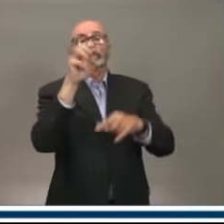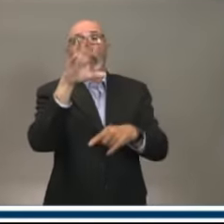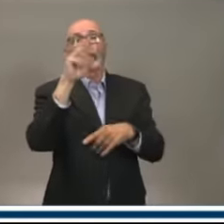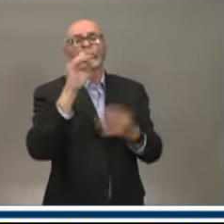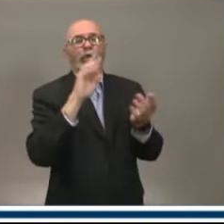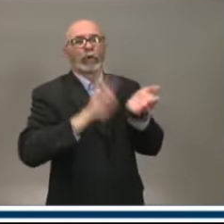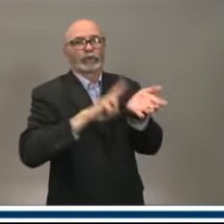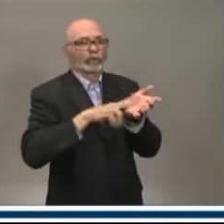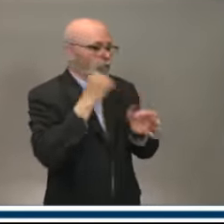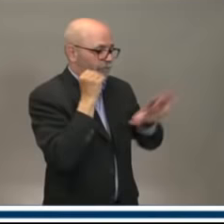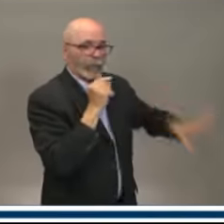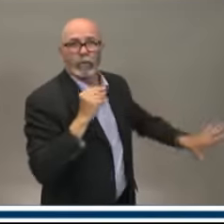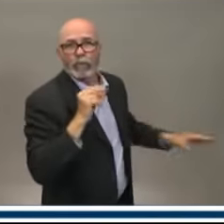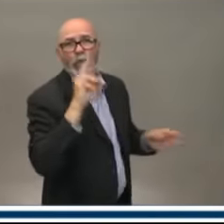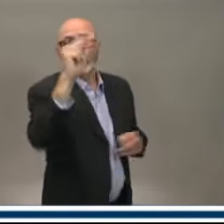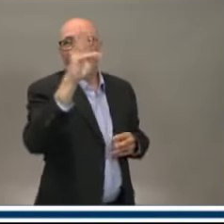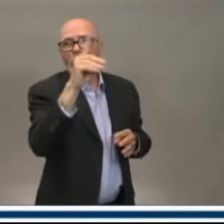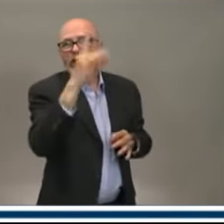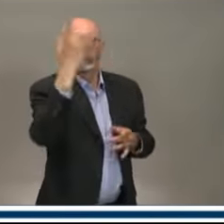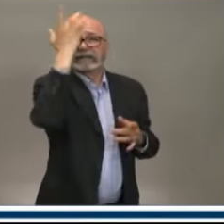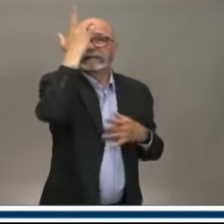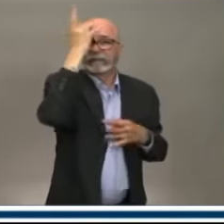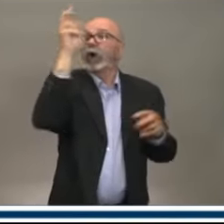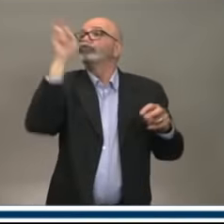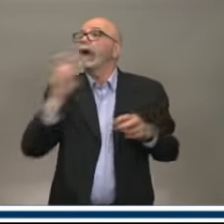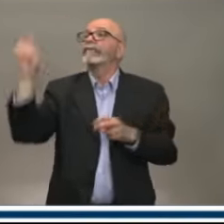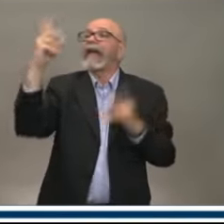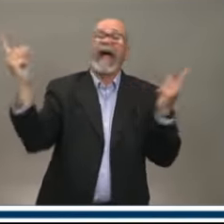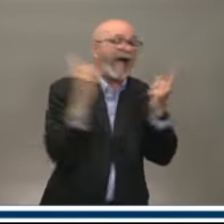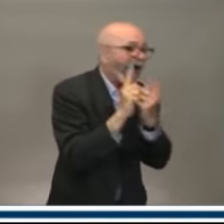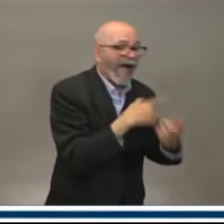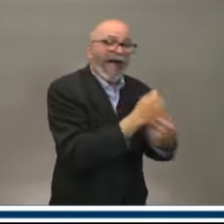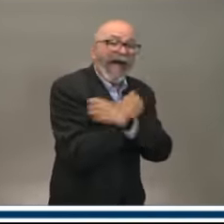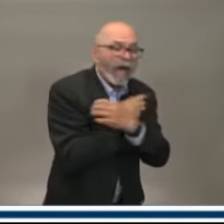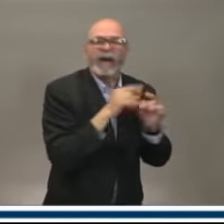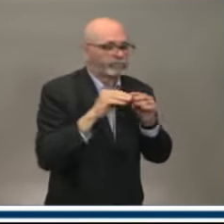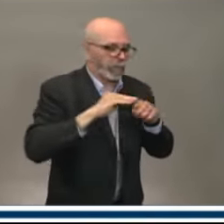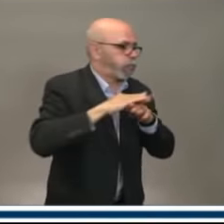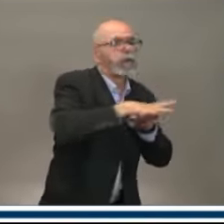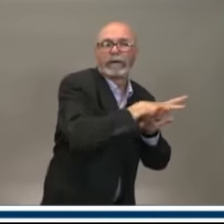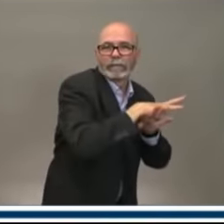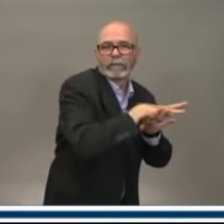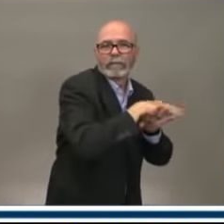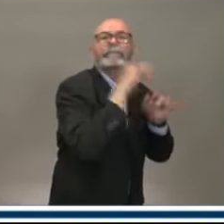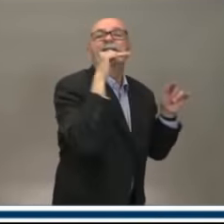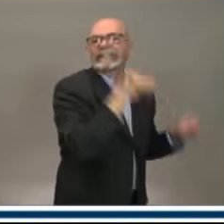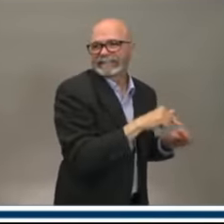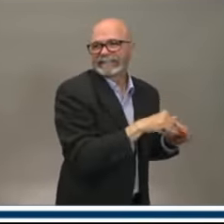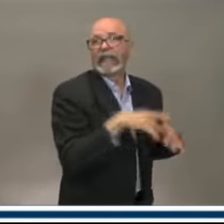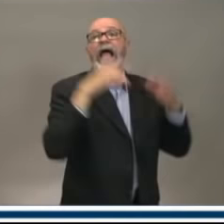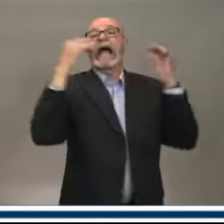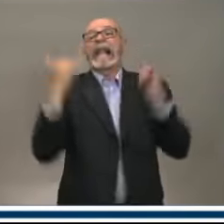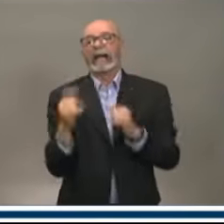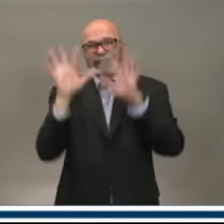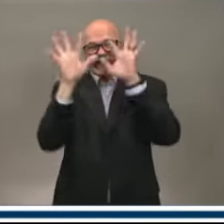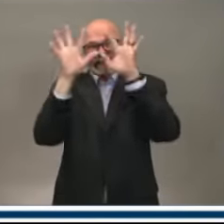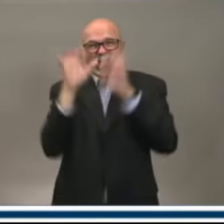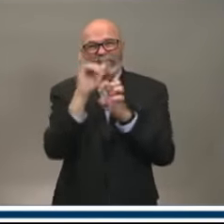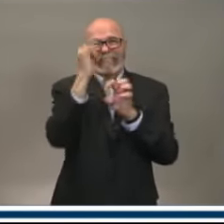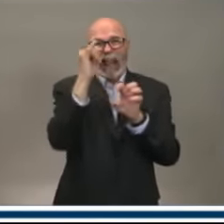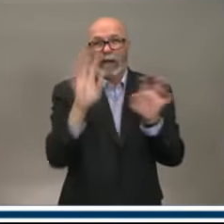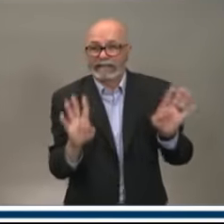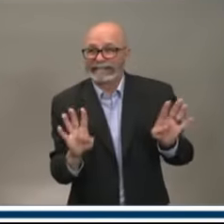close contacts to long-term care, and that at the very bottom in the dark color there, those are the cases which